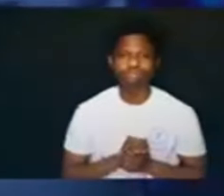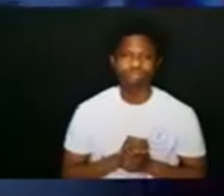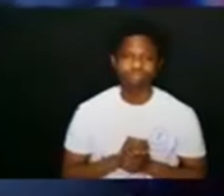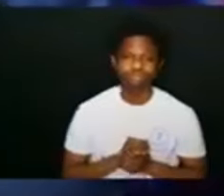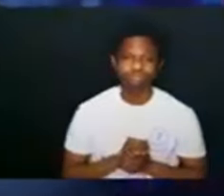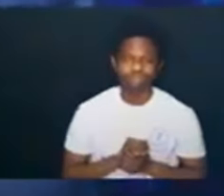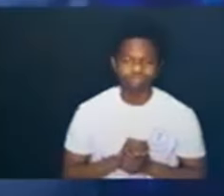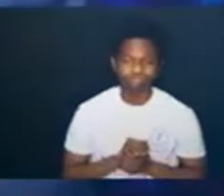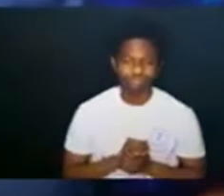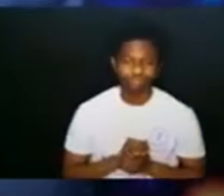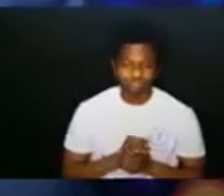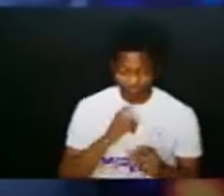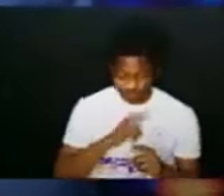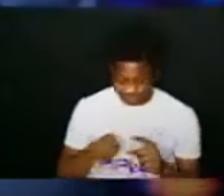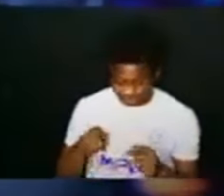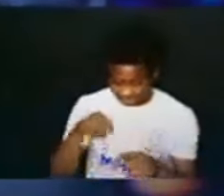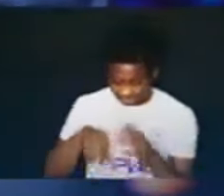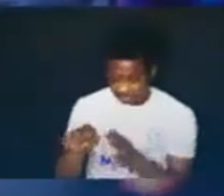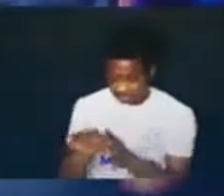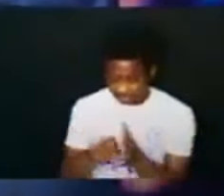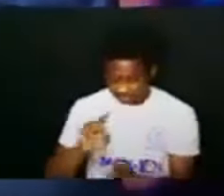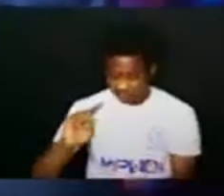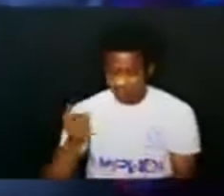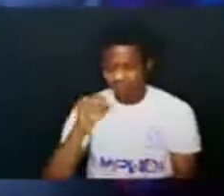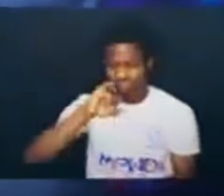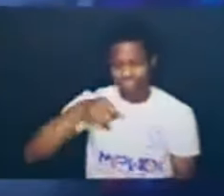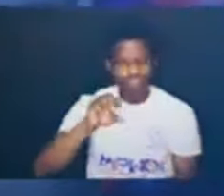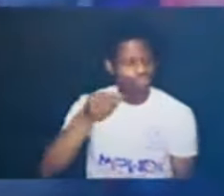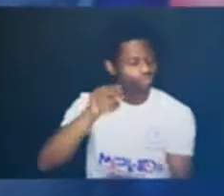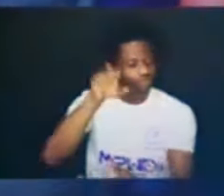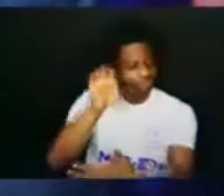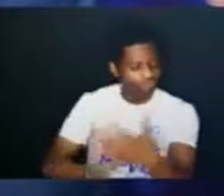yet he says in 1 John chapter